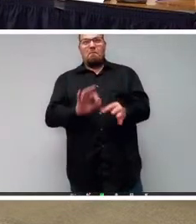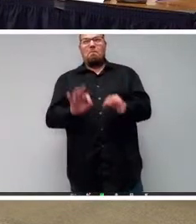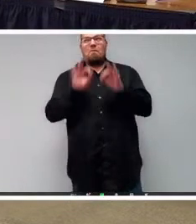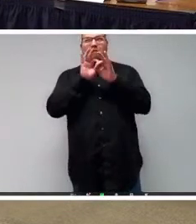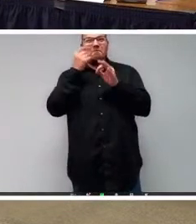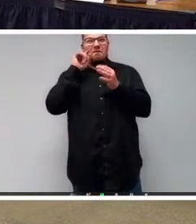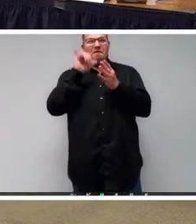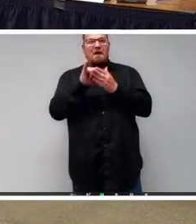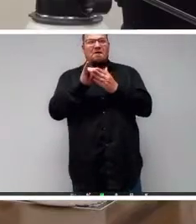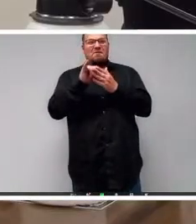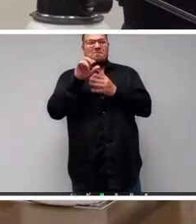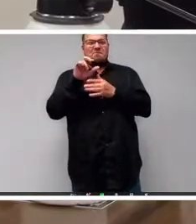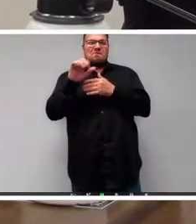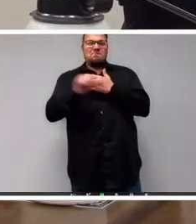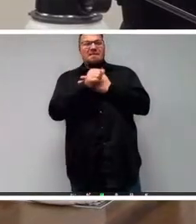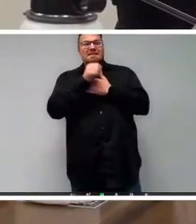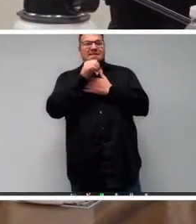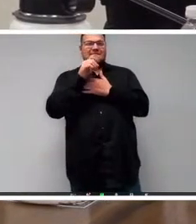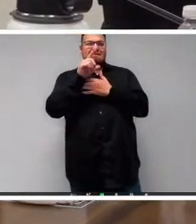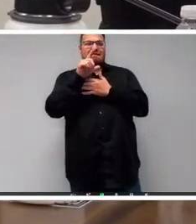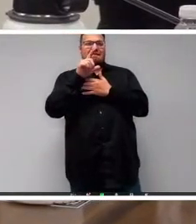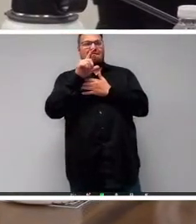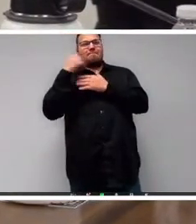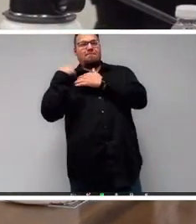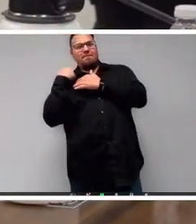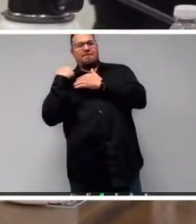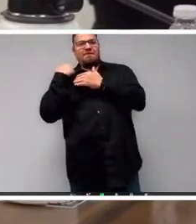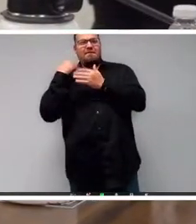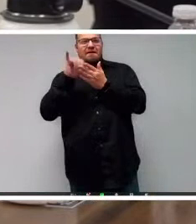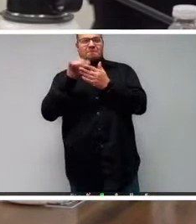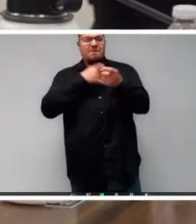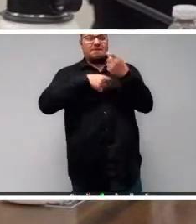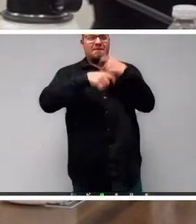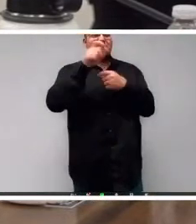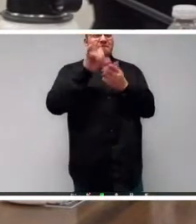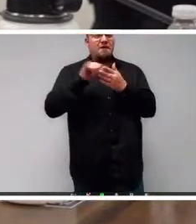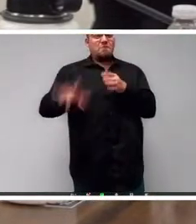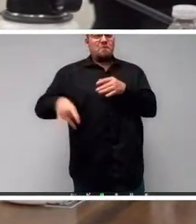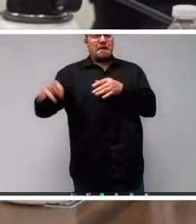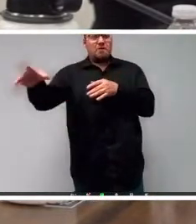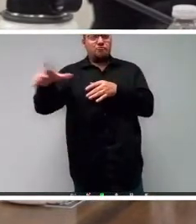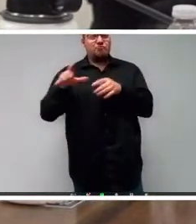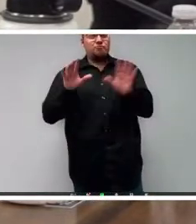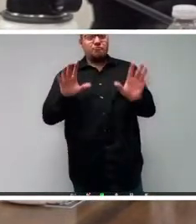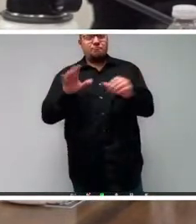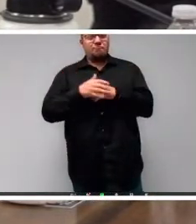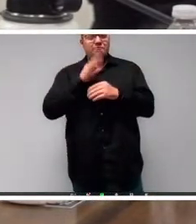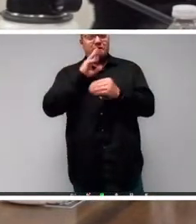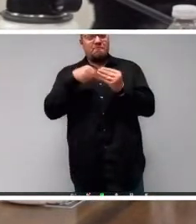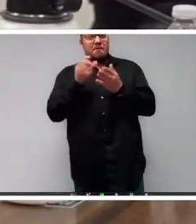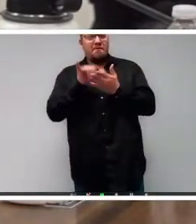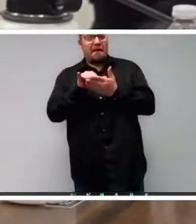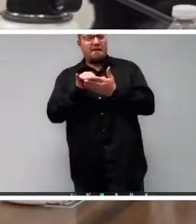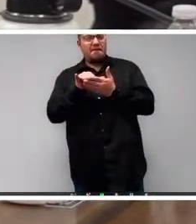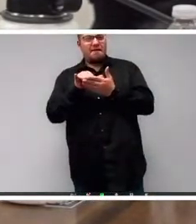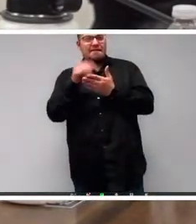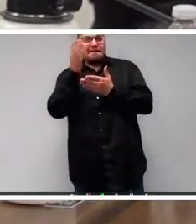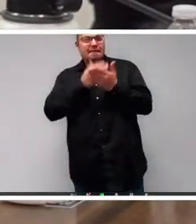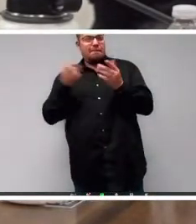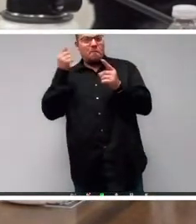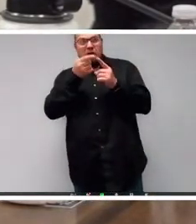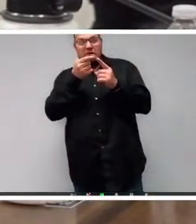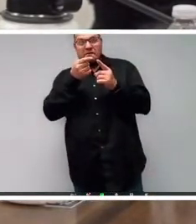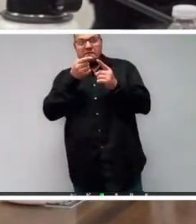district will take on in the transaction of this donation. And so I guess, are you going to talk about that at some point tonight? Mm-hmm. That's the